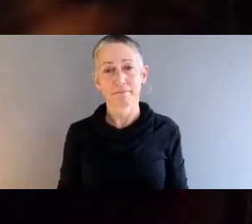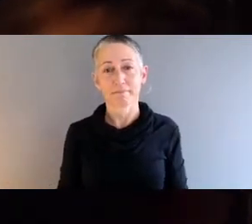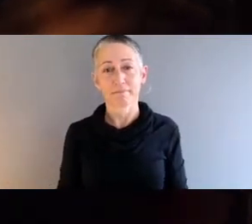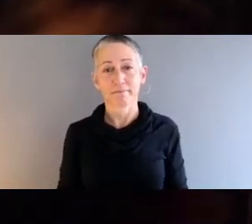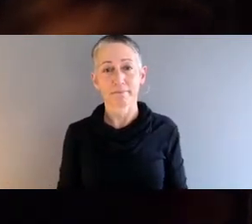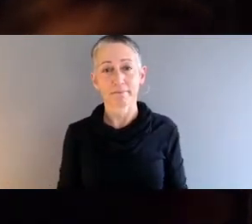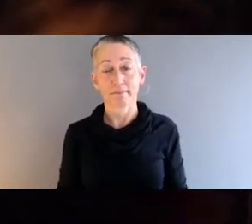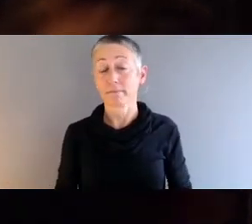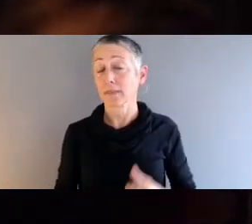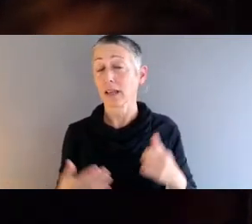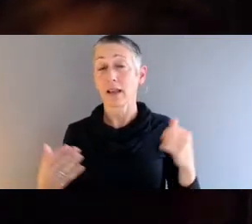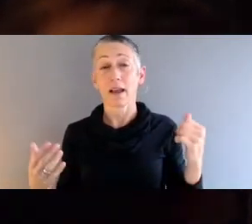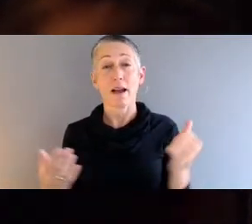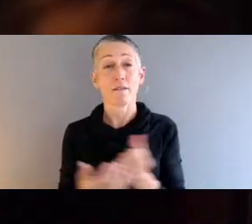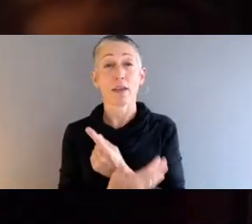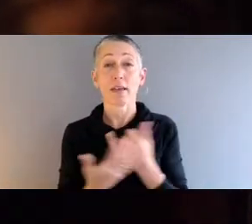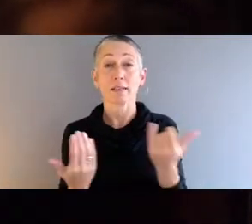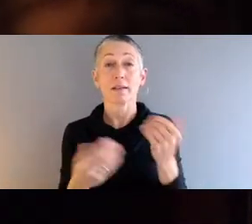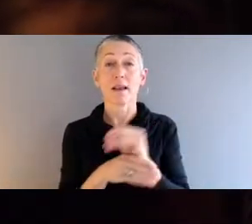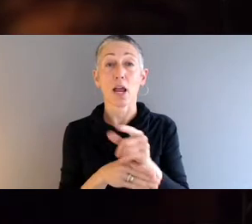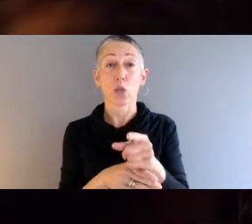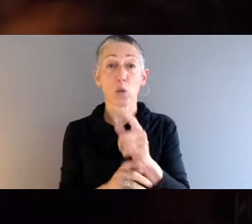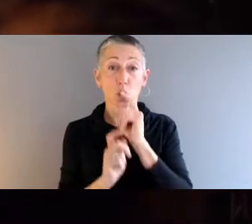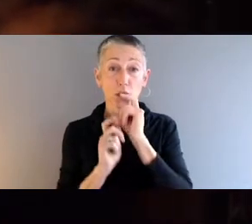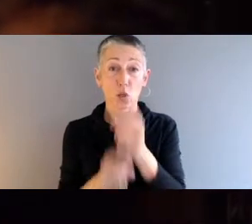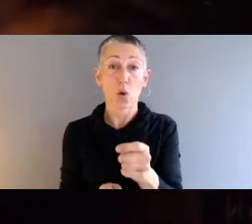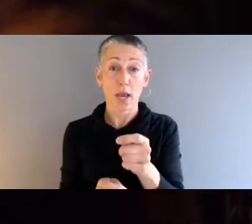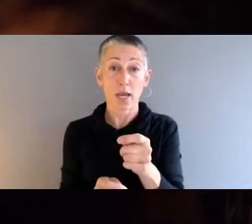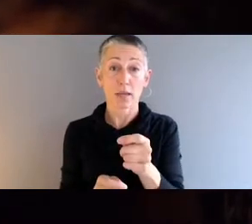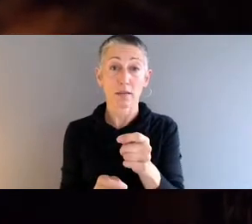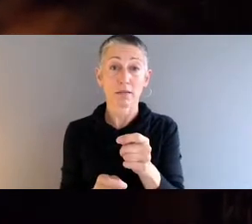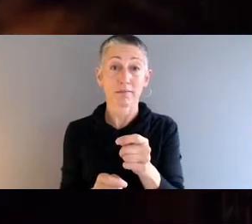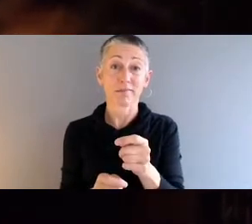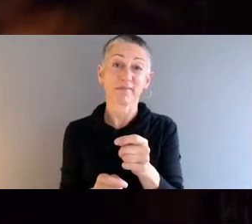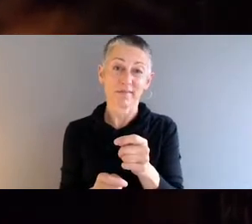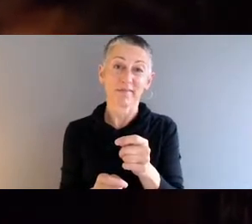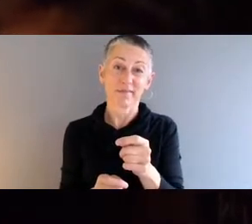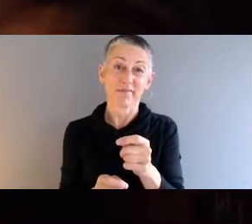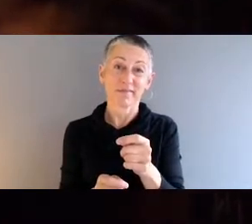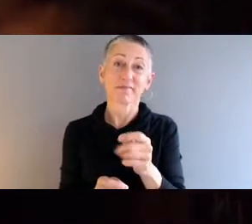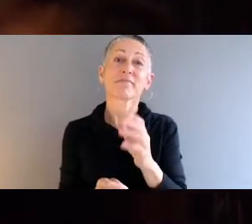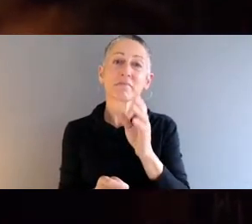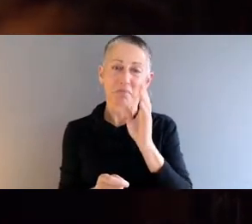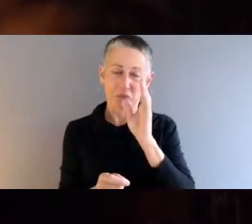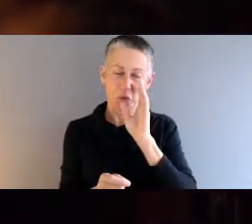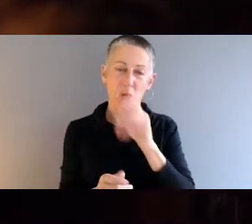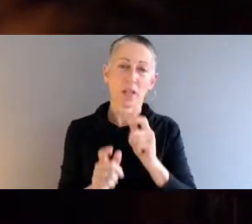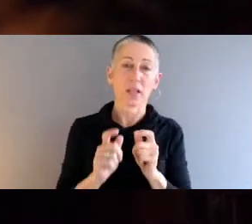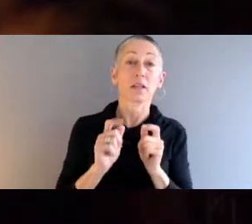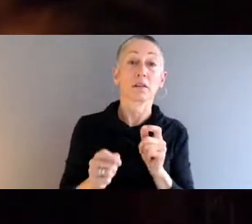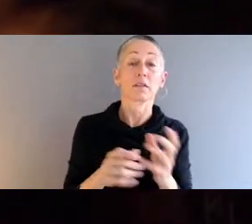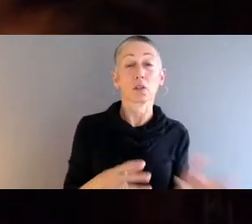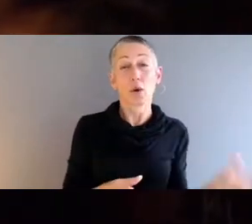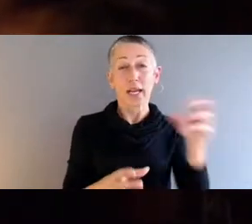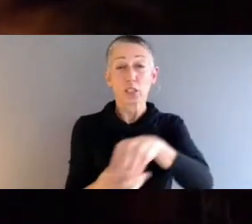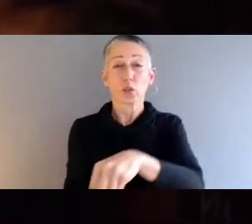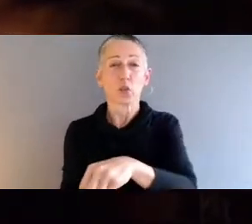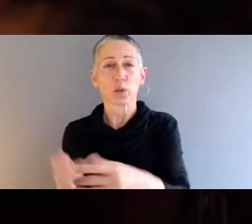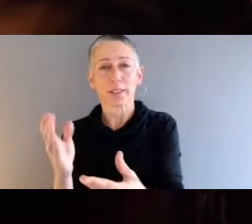Everything you donate tonight will go to creating more of Maestra's free technical workshops, more membership pairings, more